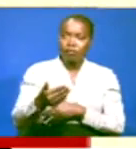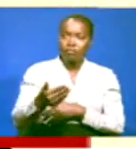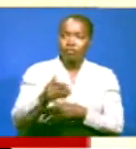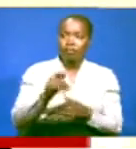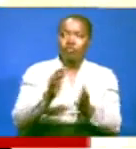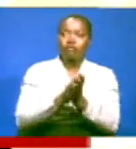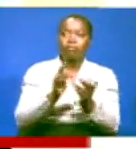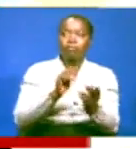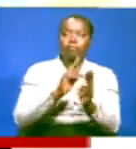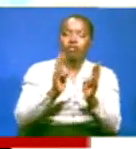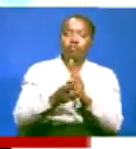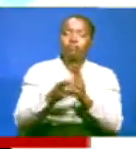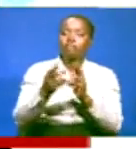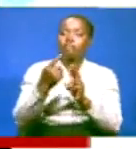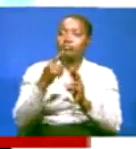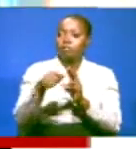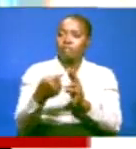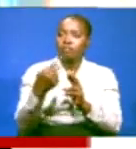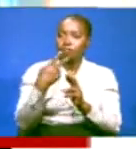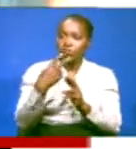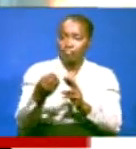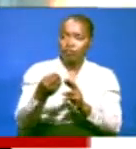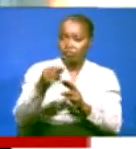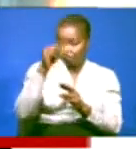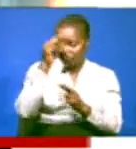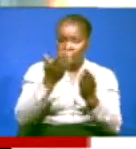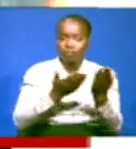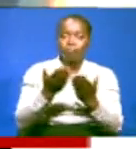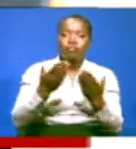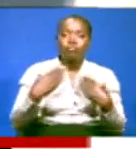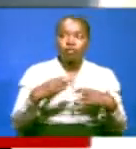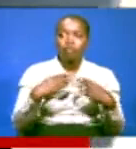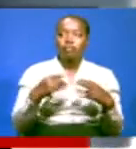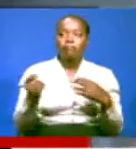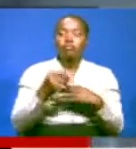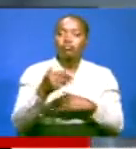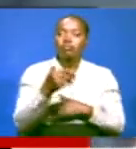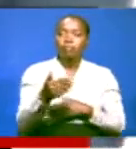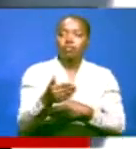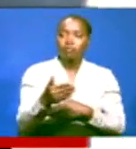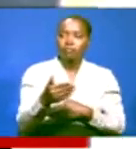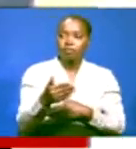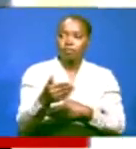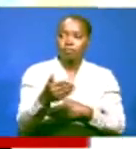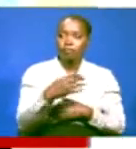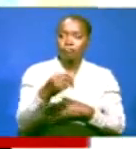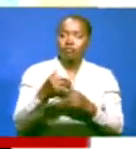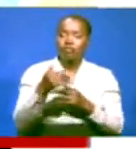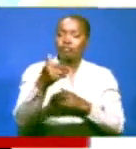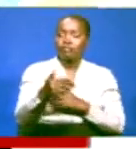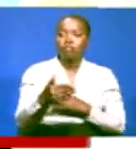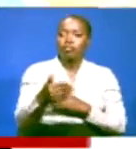to 1,200 government services platform every month, and by extension,